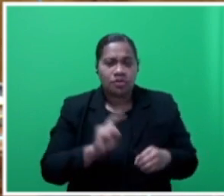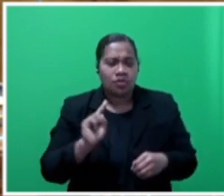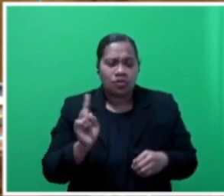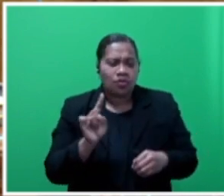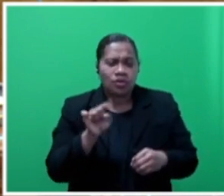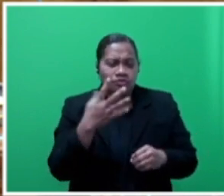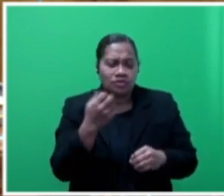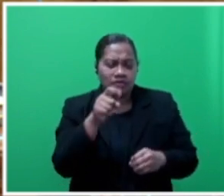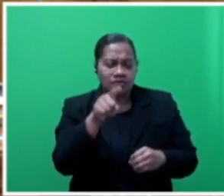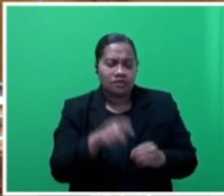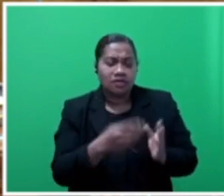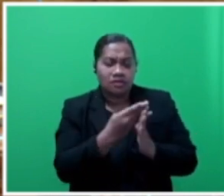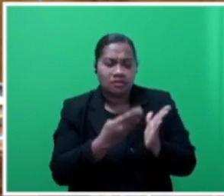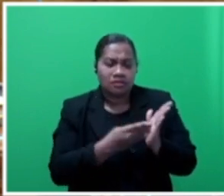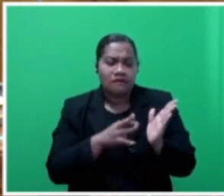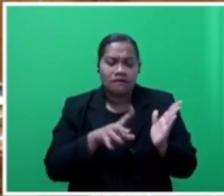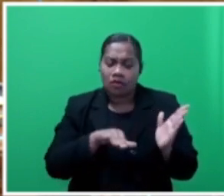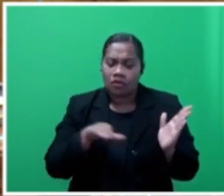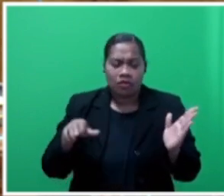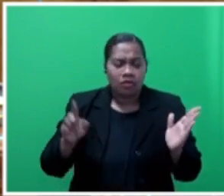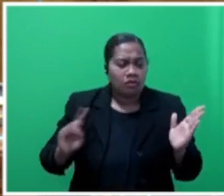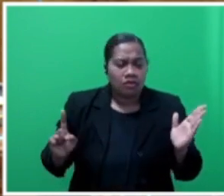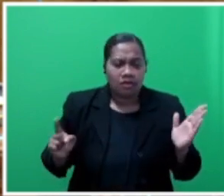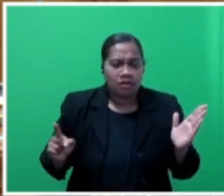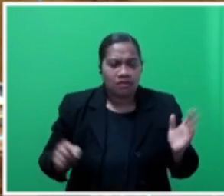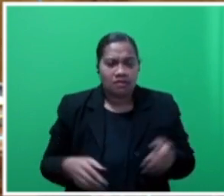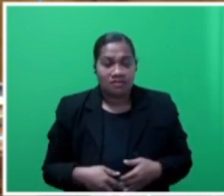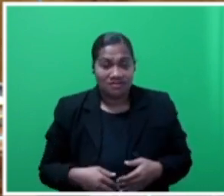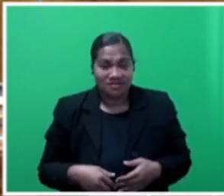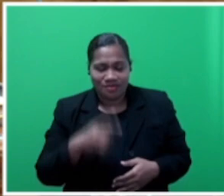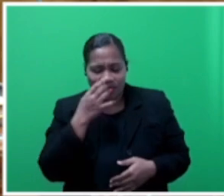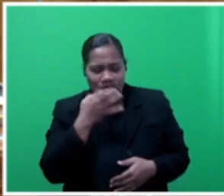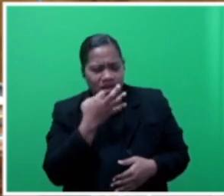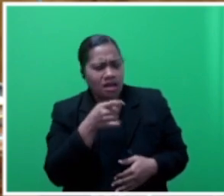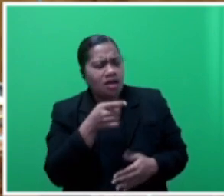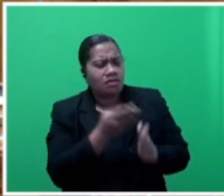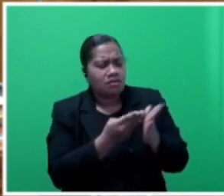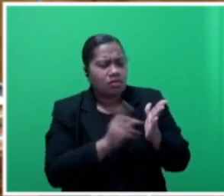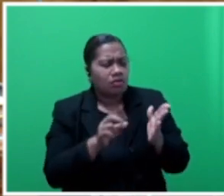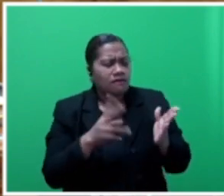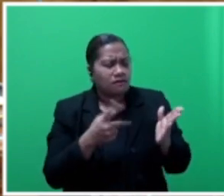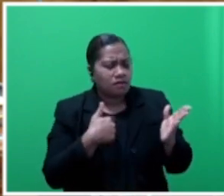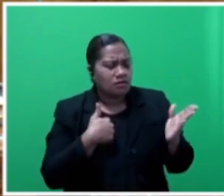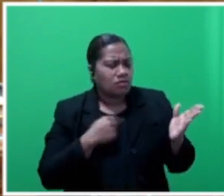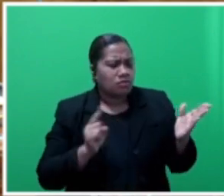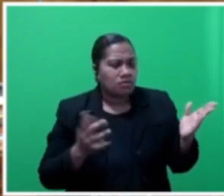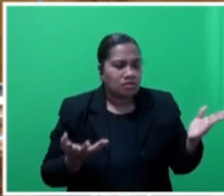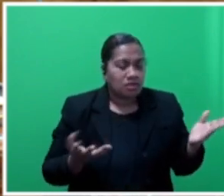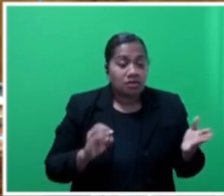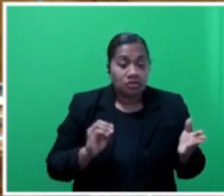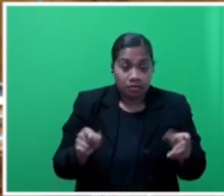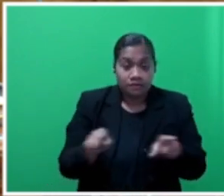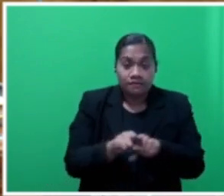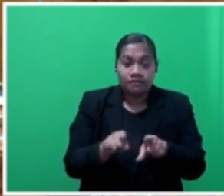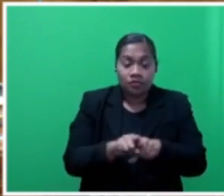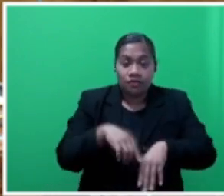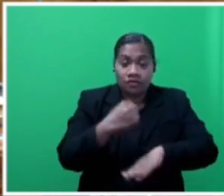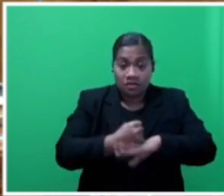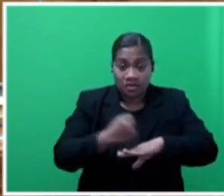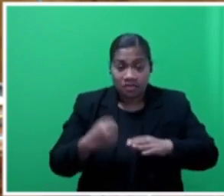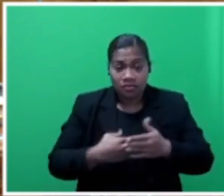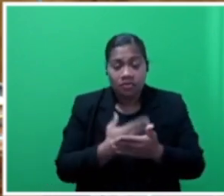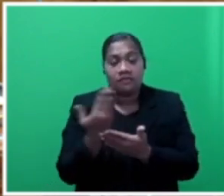them in the budget. As I say this, I would like to refer the government of the day